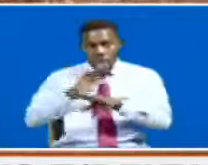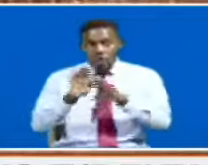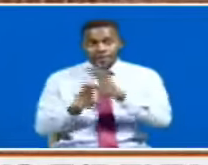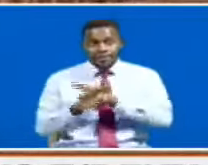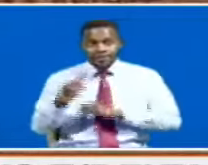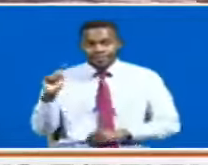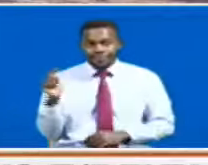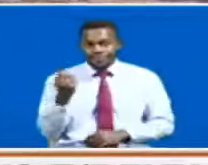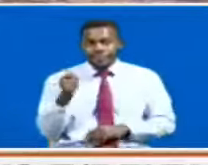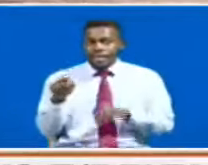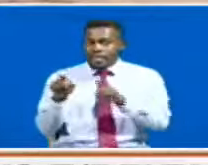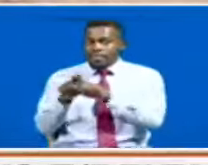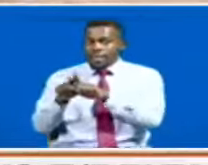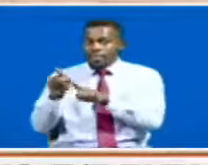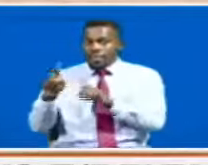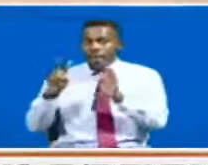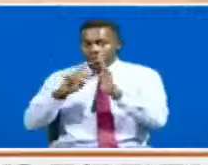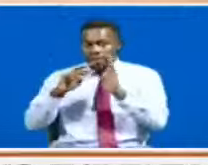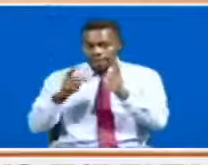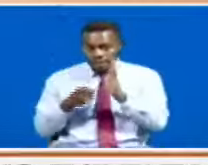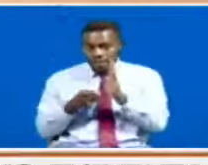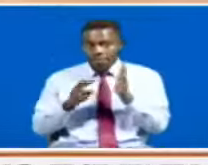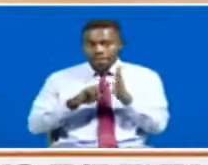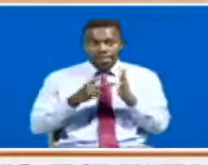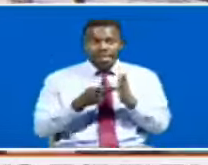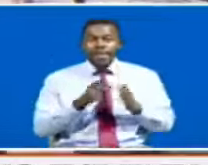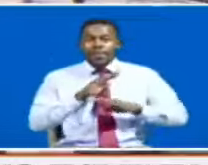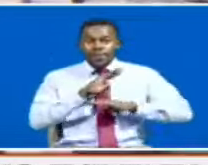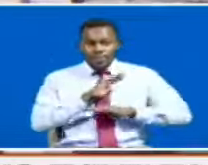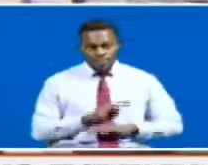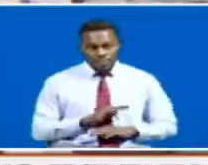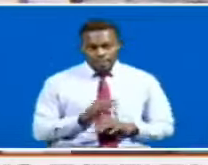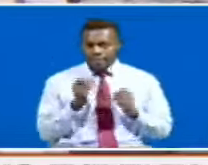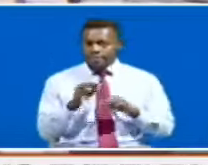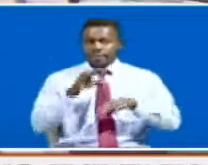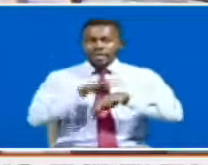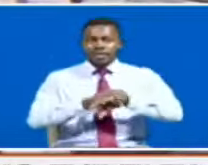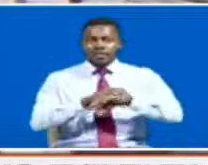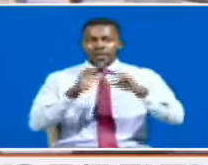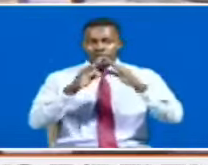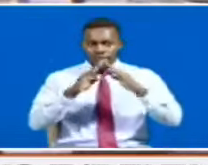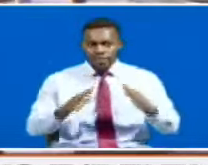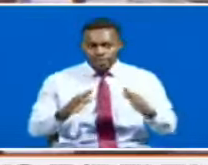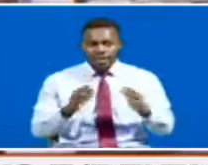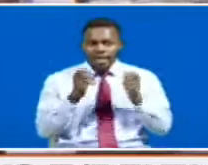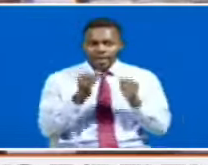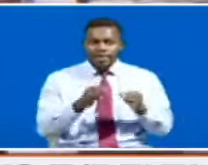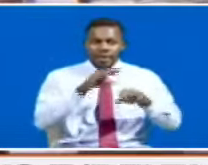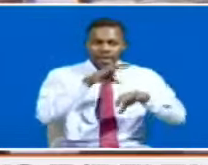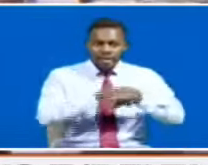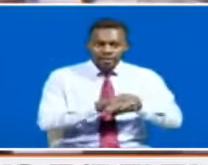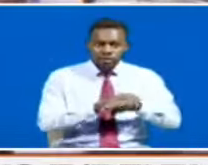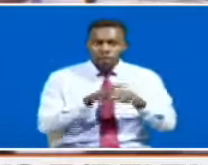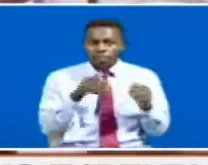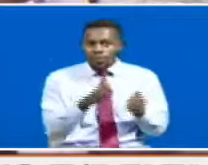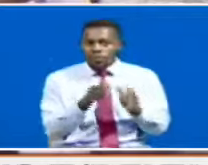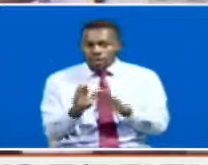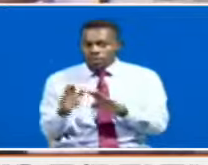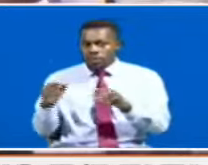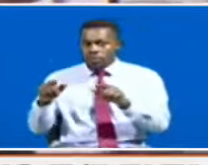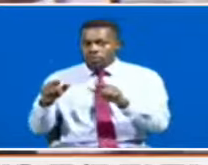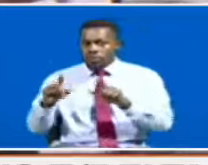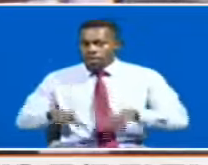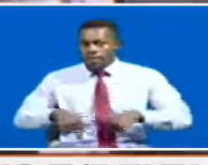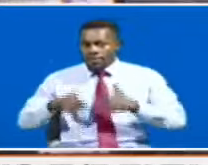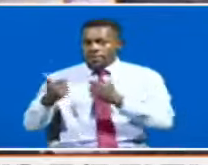huo utatekelezwa, basi itakuwa afueni kwa wakazi hao. Mkipata hii nafasi, mambo ya kurudi kwenye hiyo maji, wacha